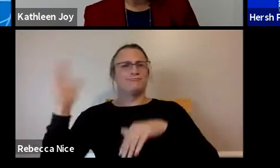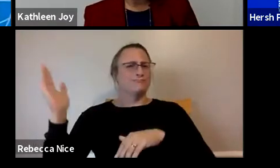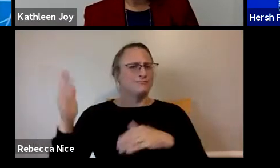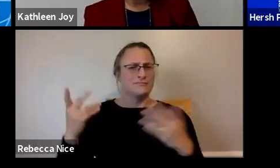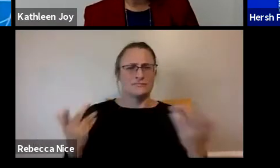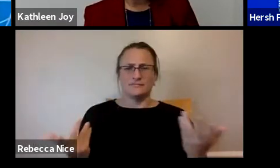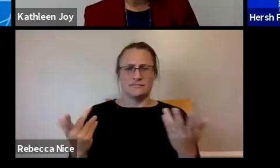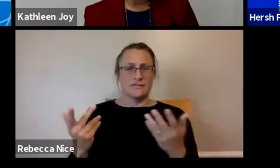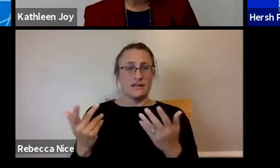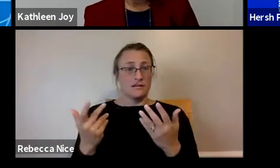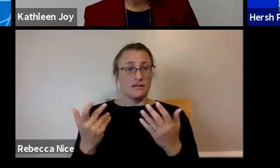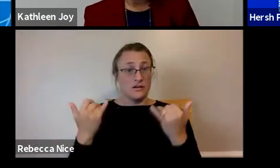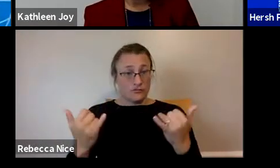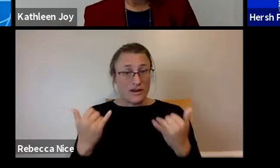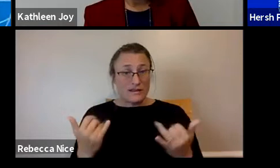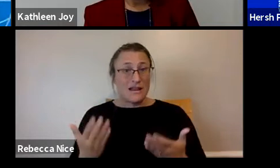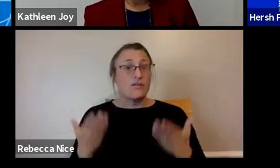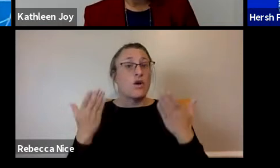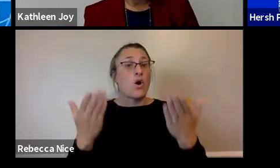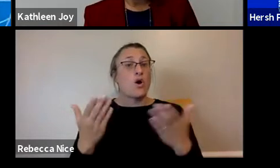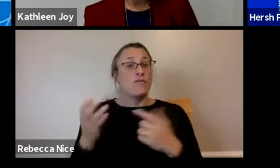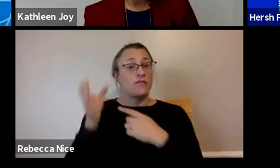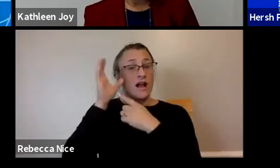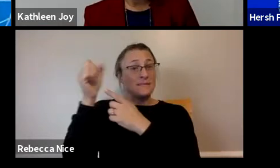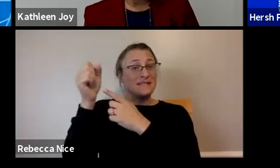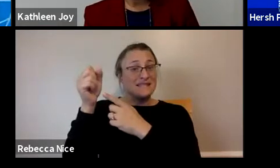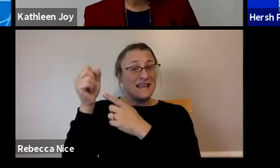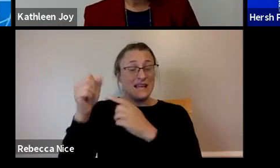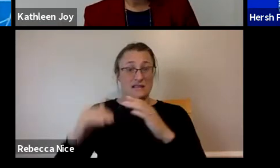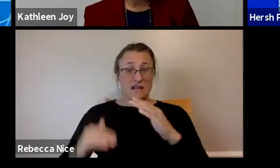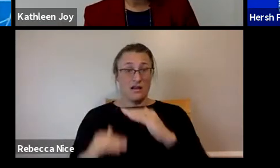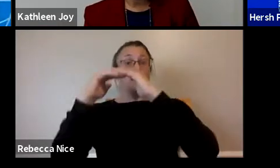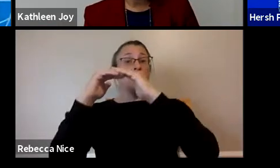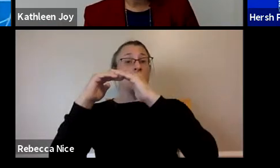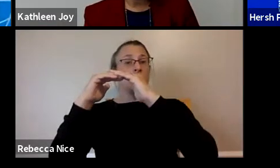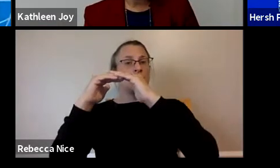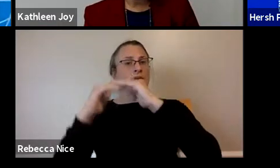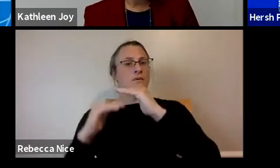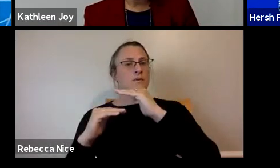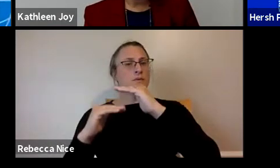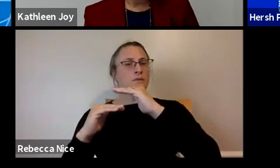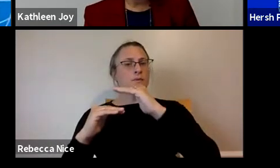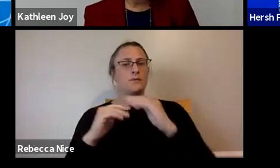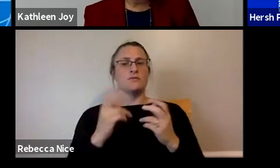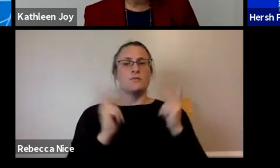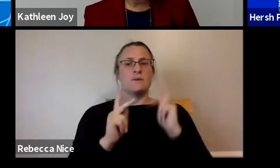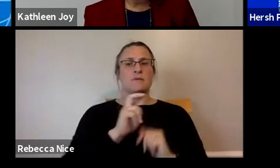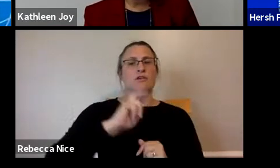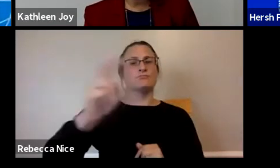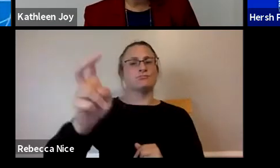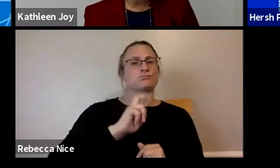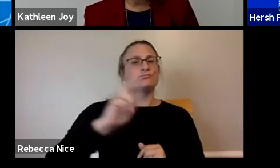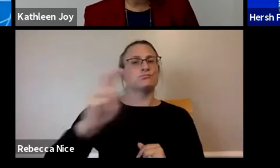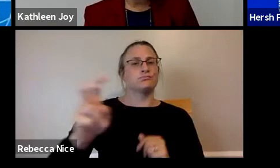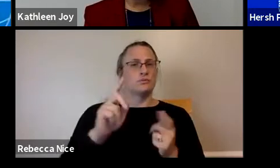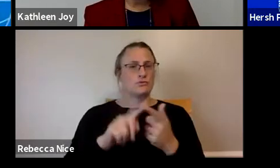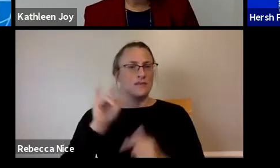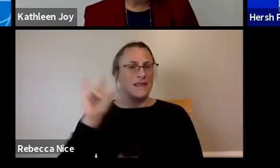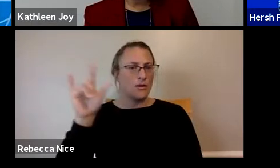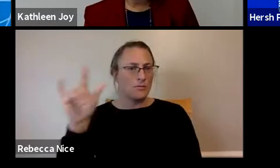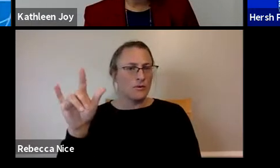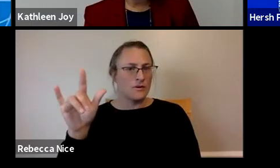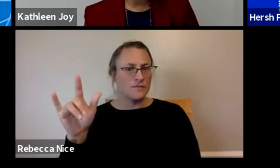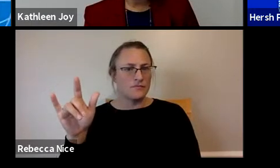common sense method of moving some people to and from the airport. Looking at the JFK